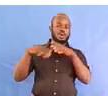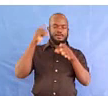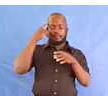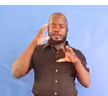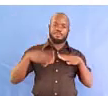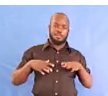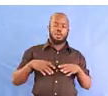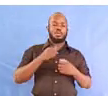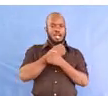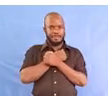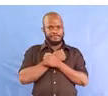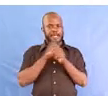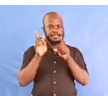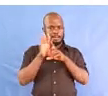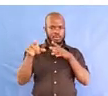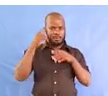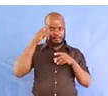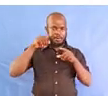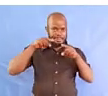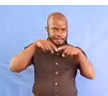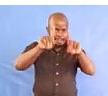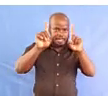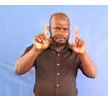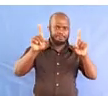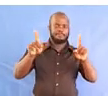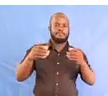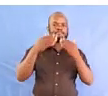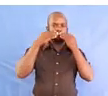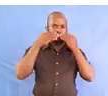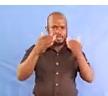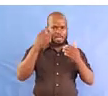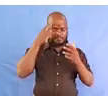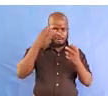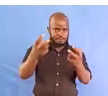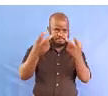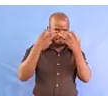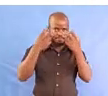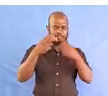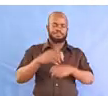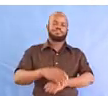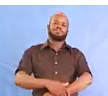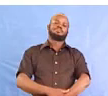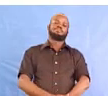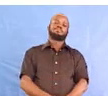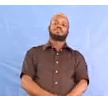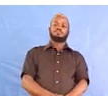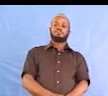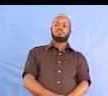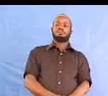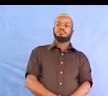to yourself or others. Do it for the people you love and do it for yourself. Thanks for watching.